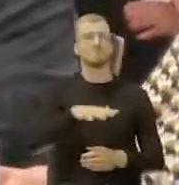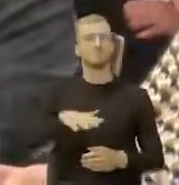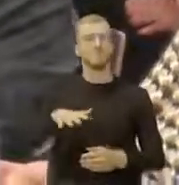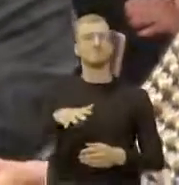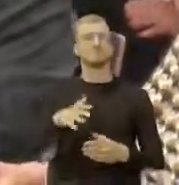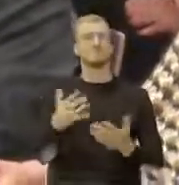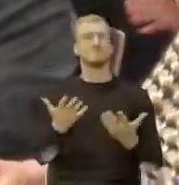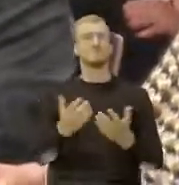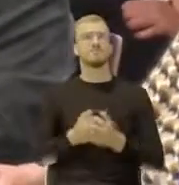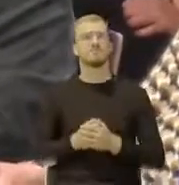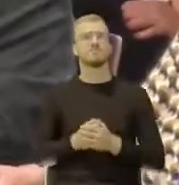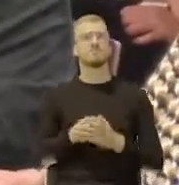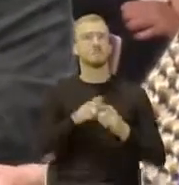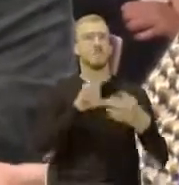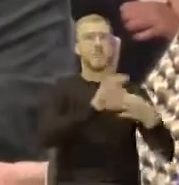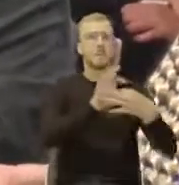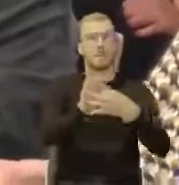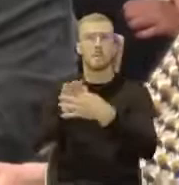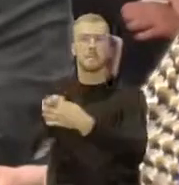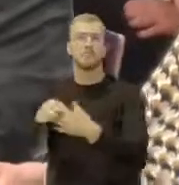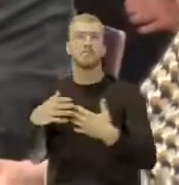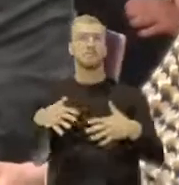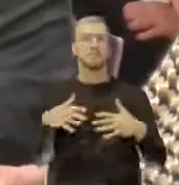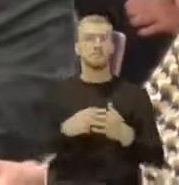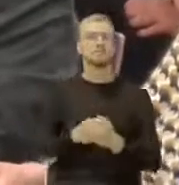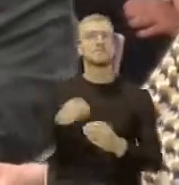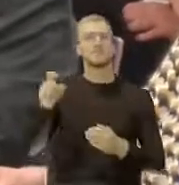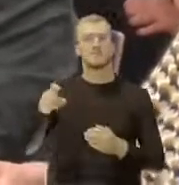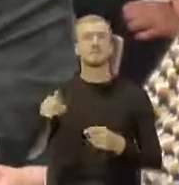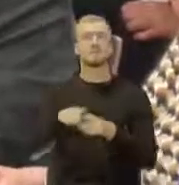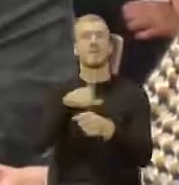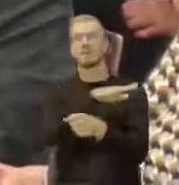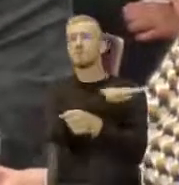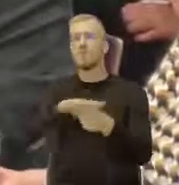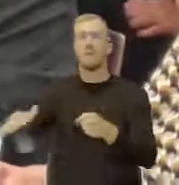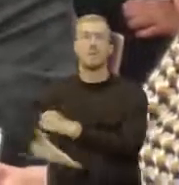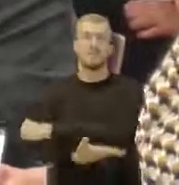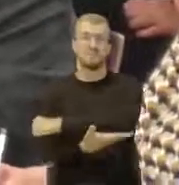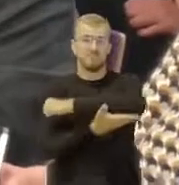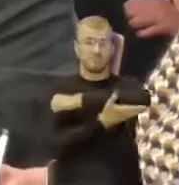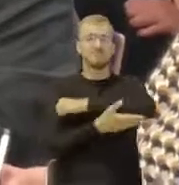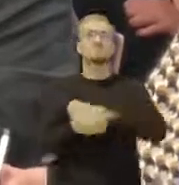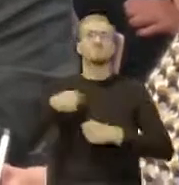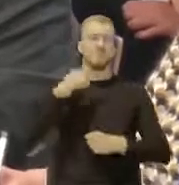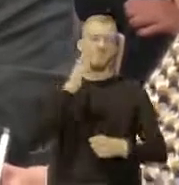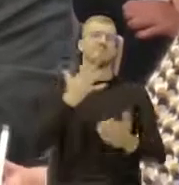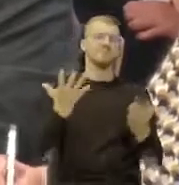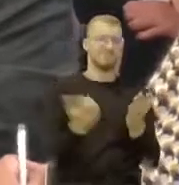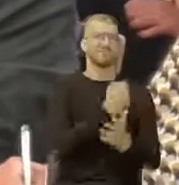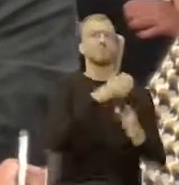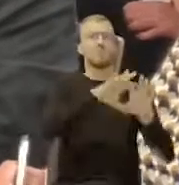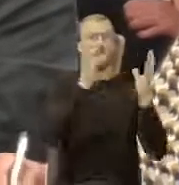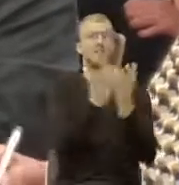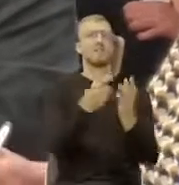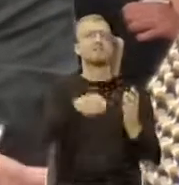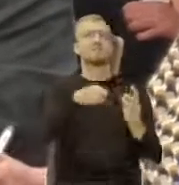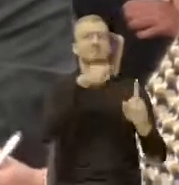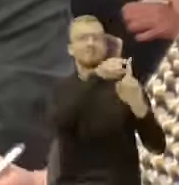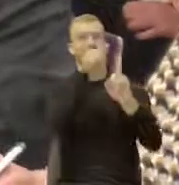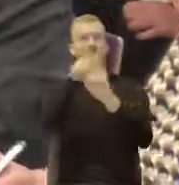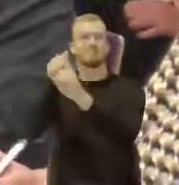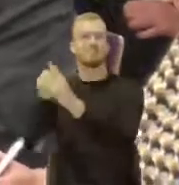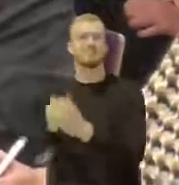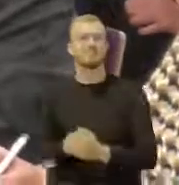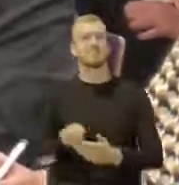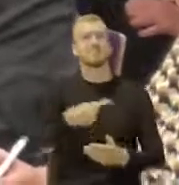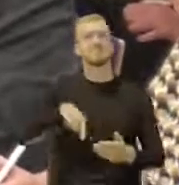achieve the global agendas. We urge national governments and the international system to see us as